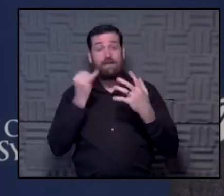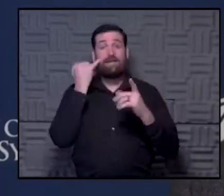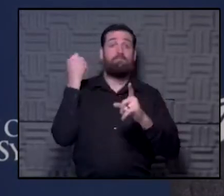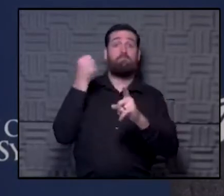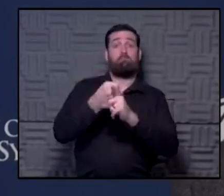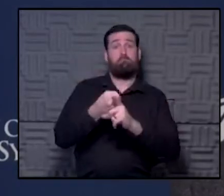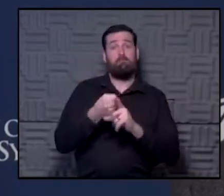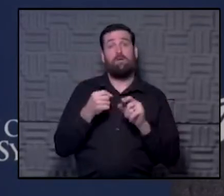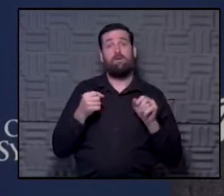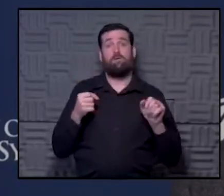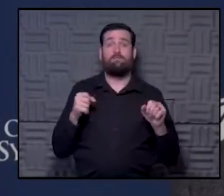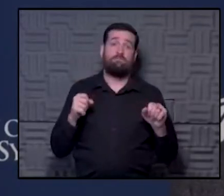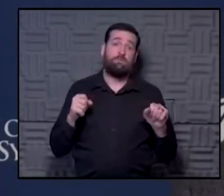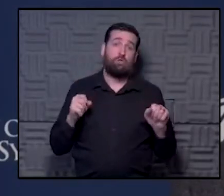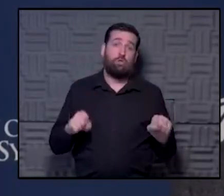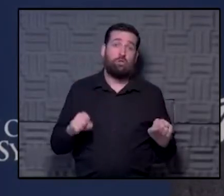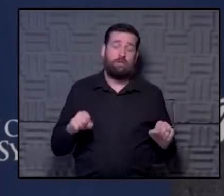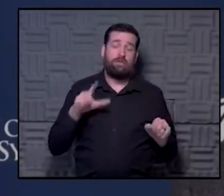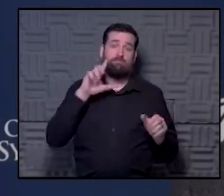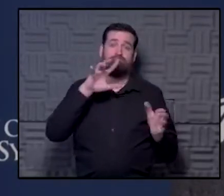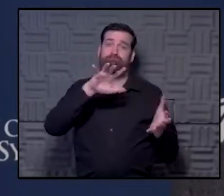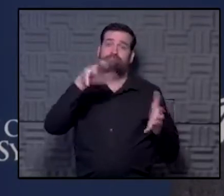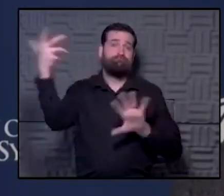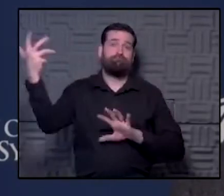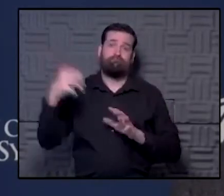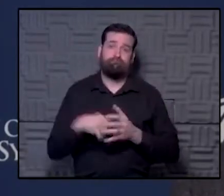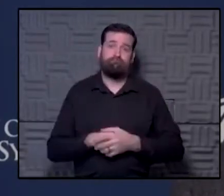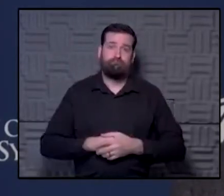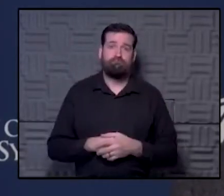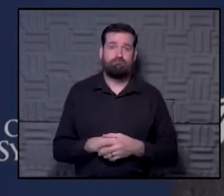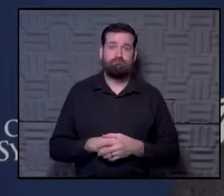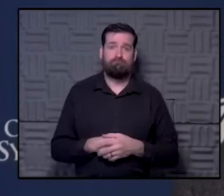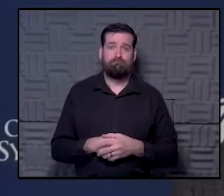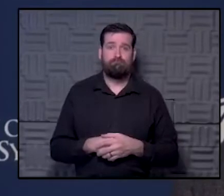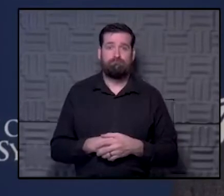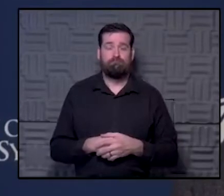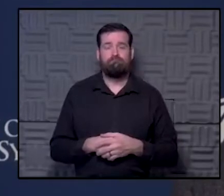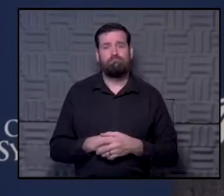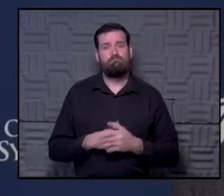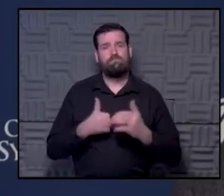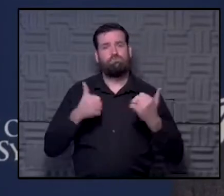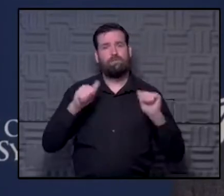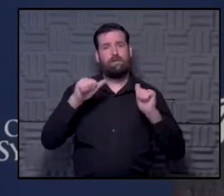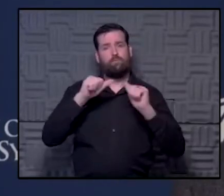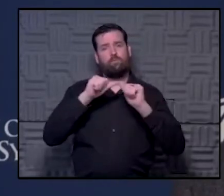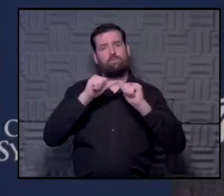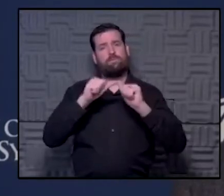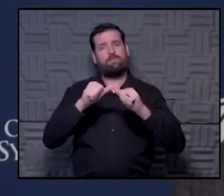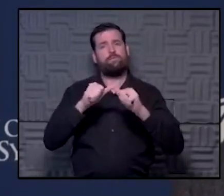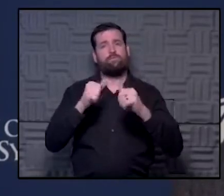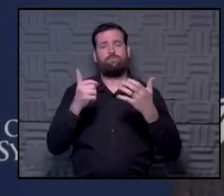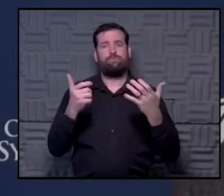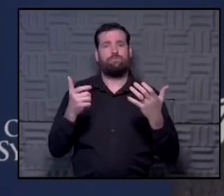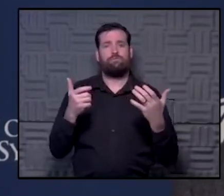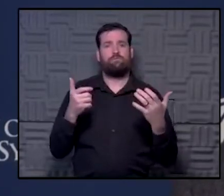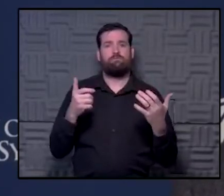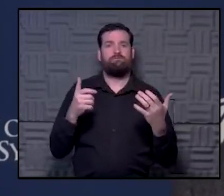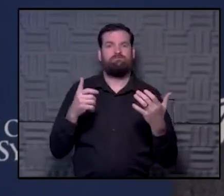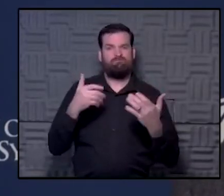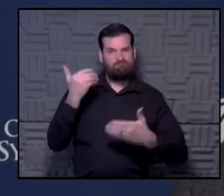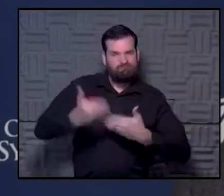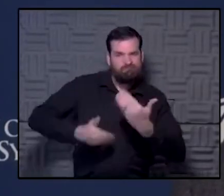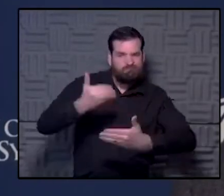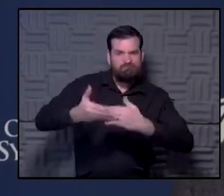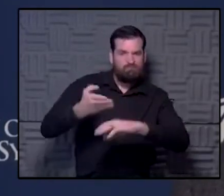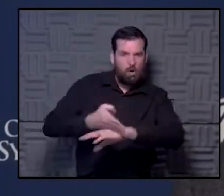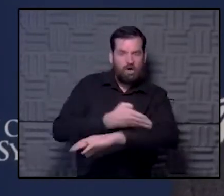could be devastating. And so I think let's try to continue, the progress that we're